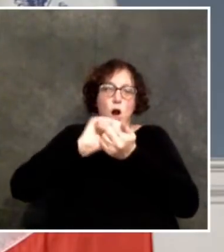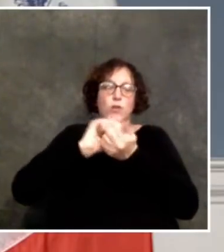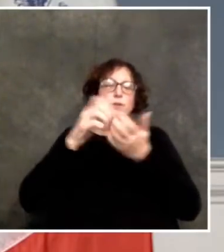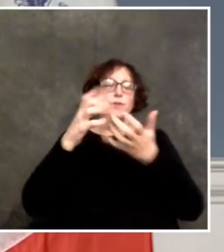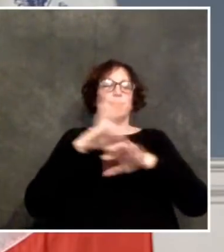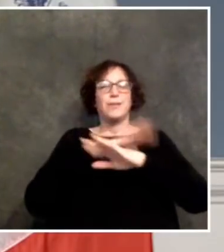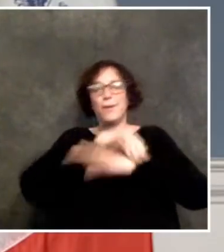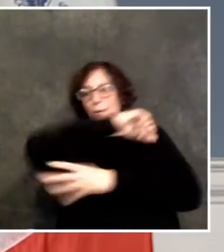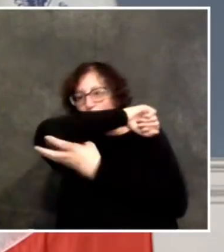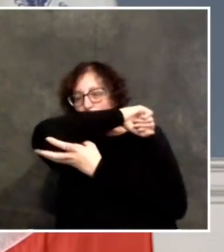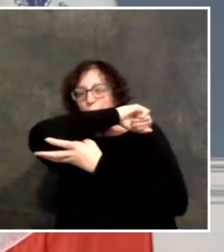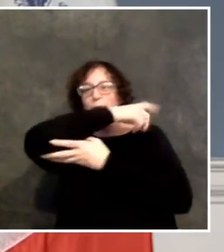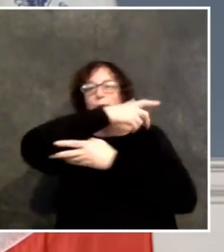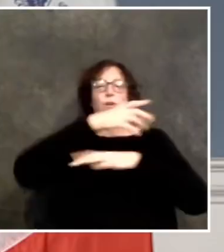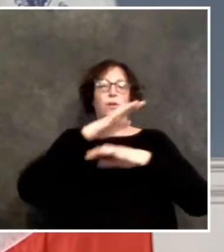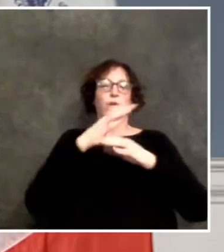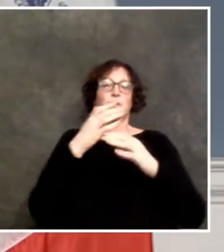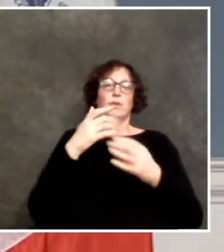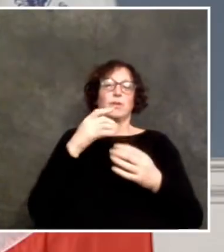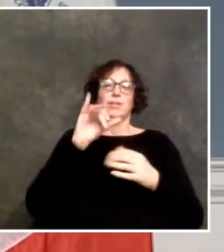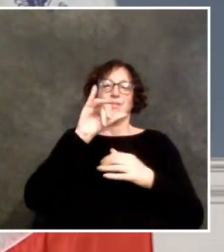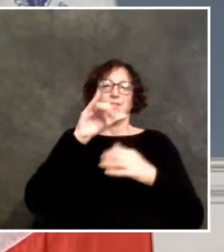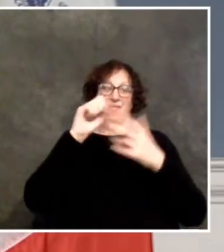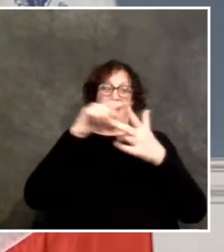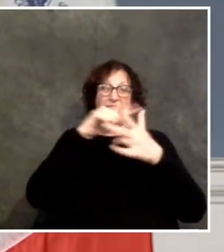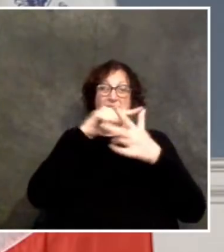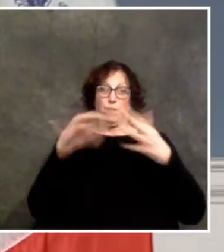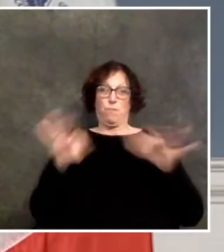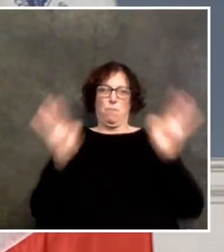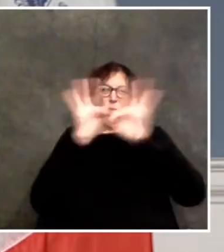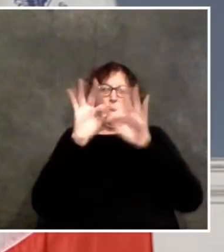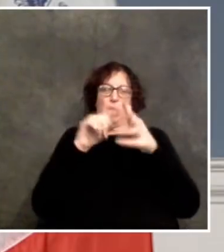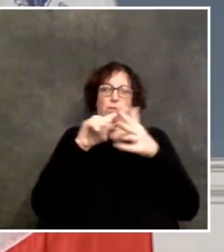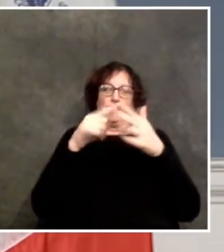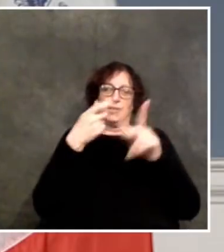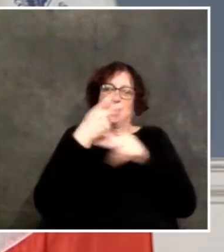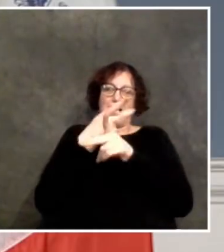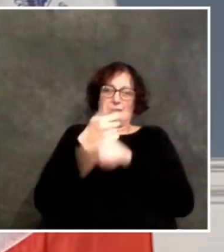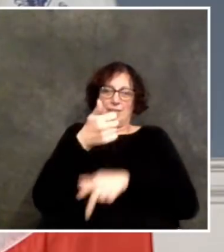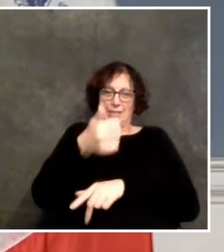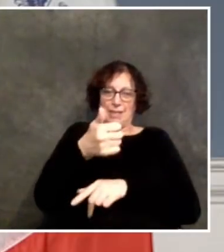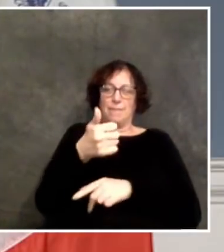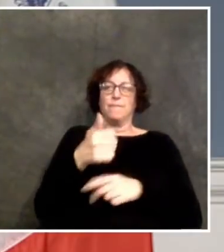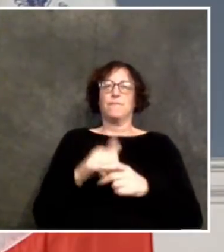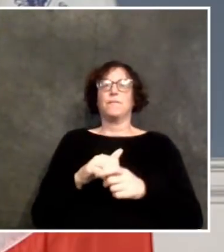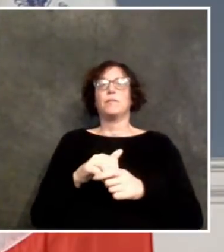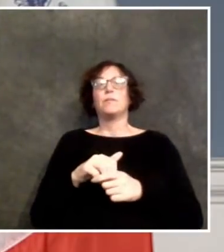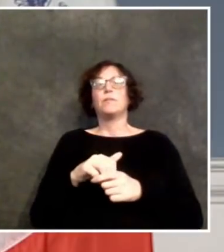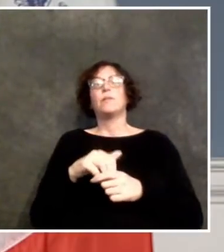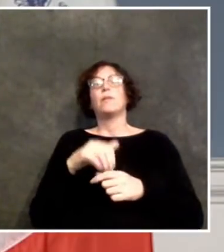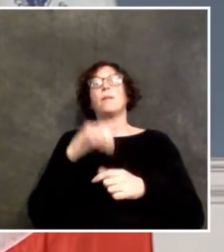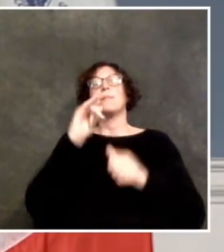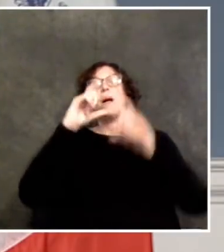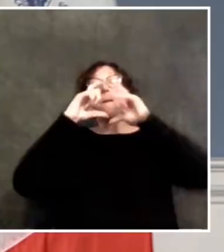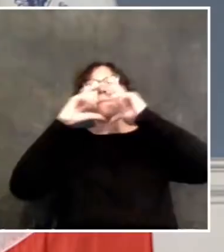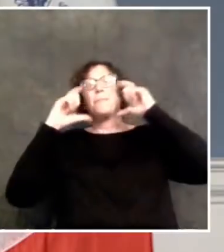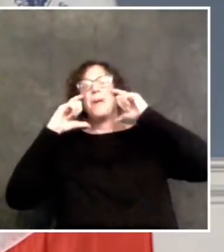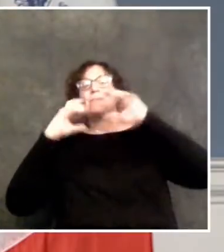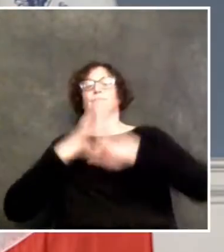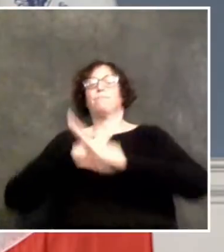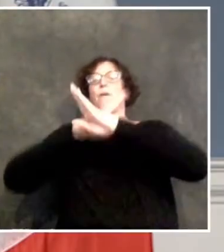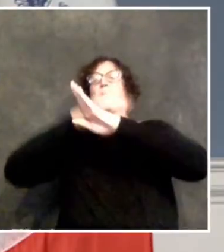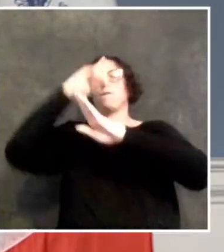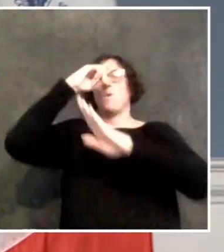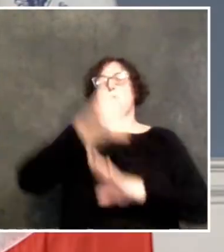coverings about protecting other people. So I really want to make clear that's what the studies are telling us. It's not that the face coverings